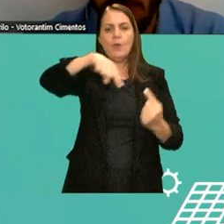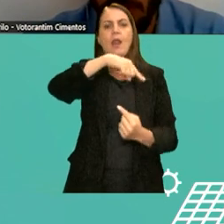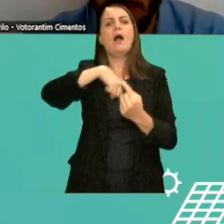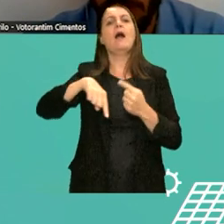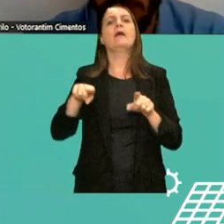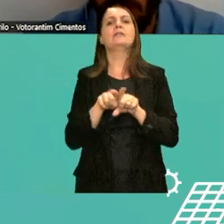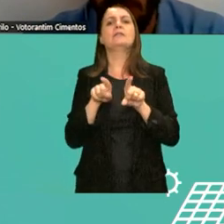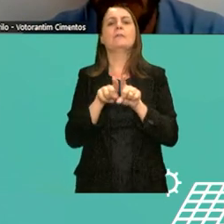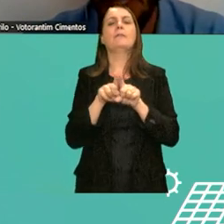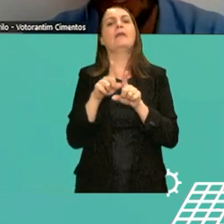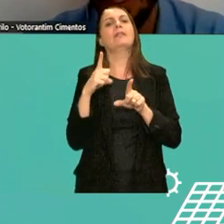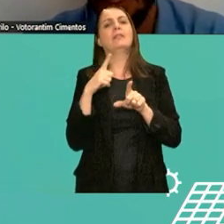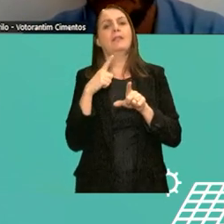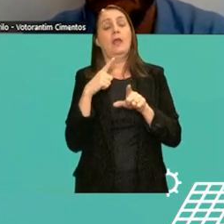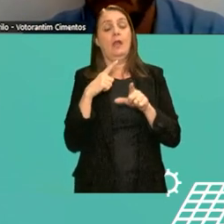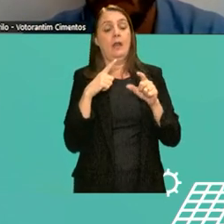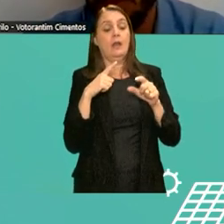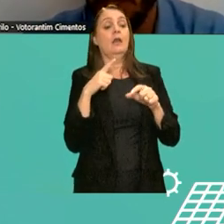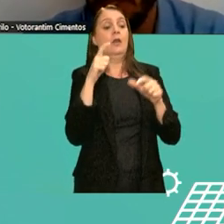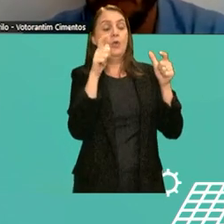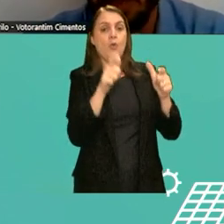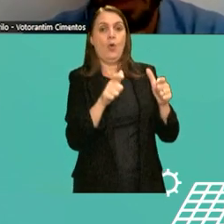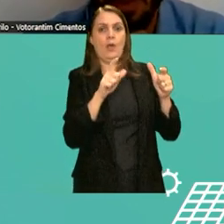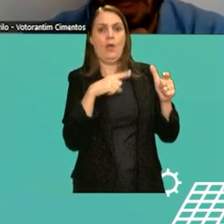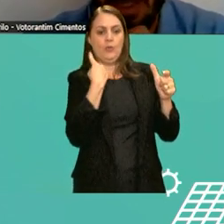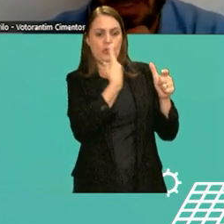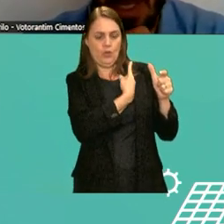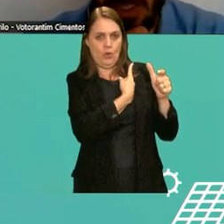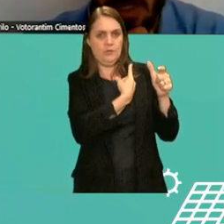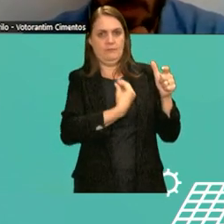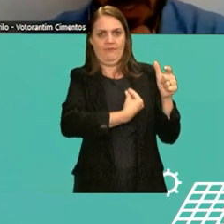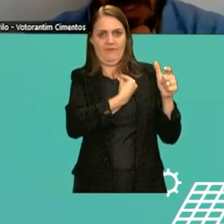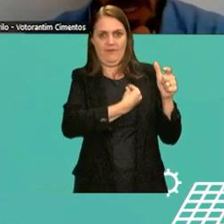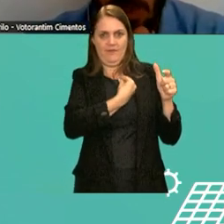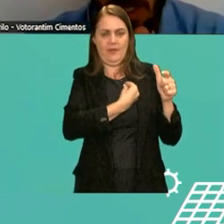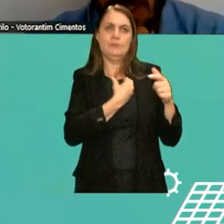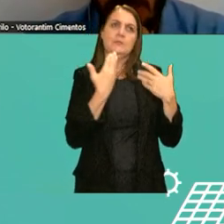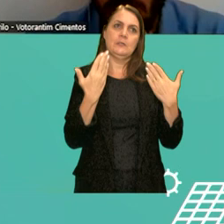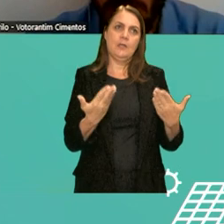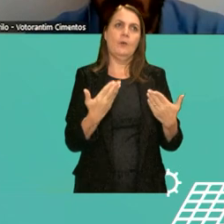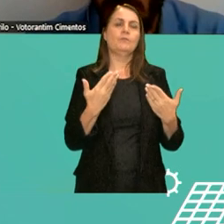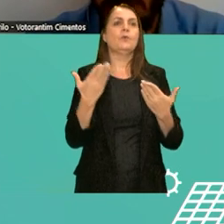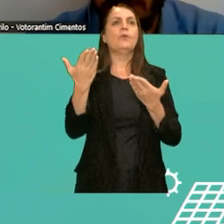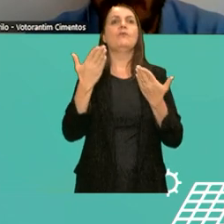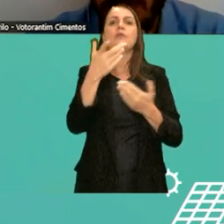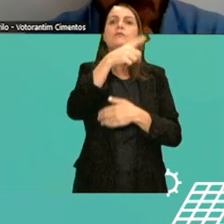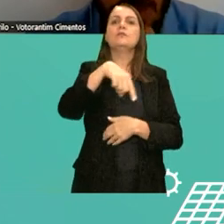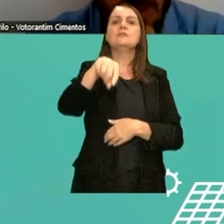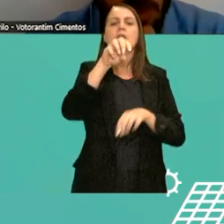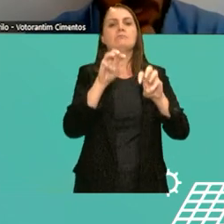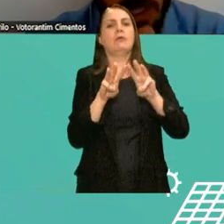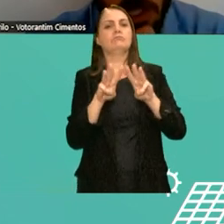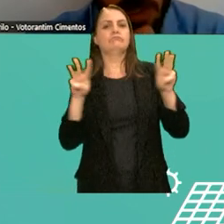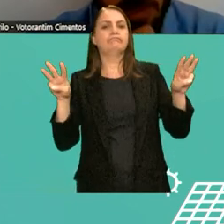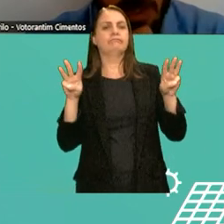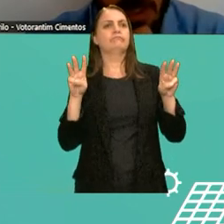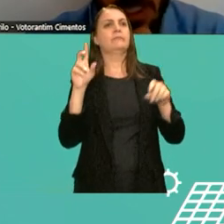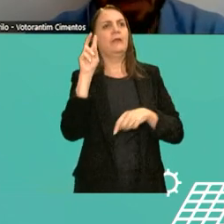value to the communities in the surroundings of our activities. We have 19